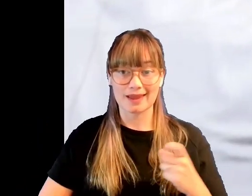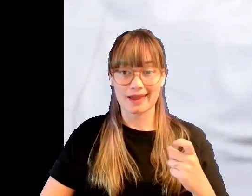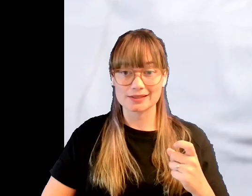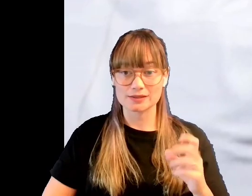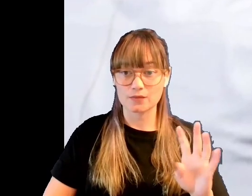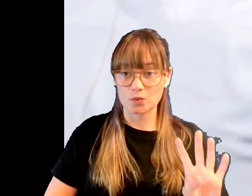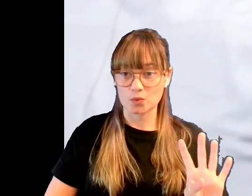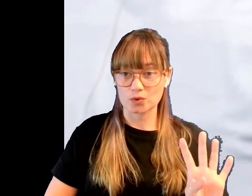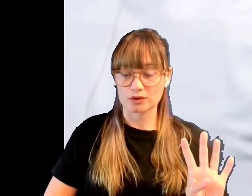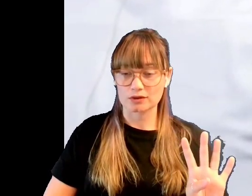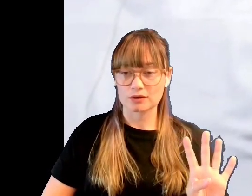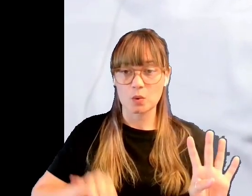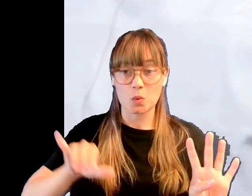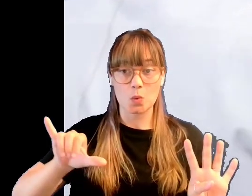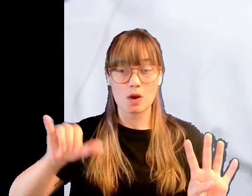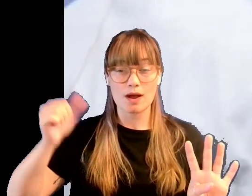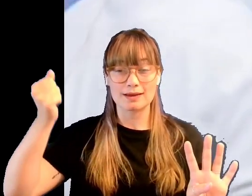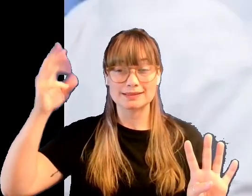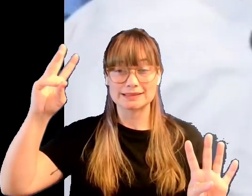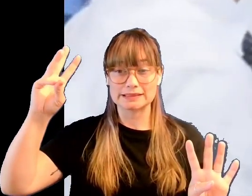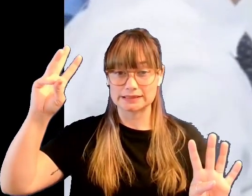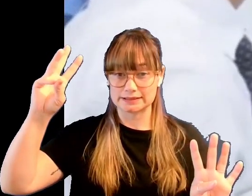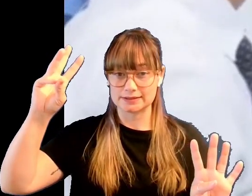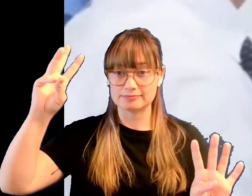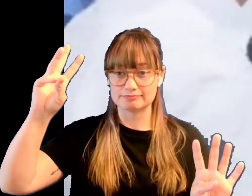is 16. Big jump.